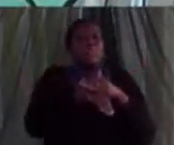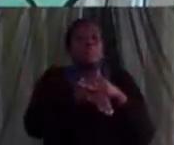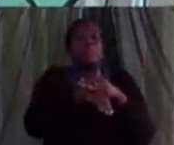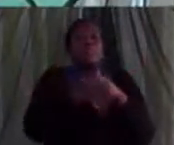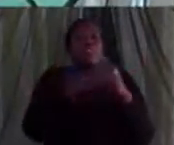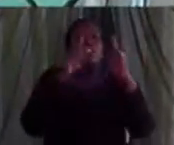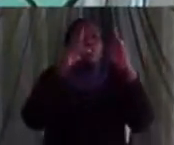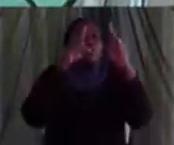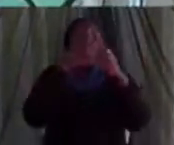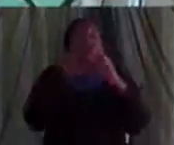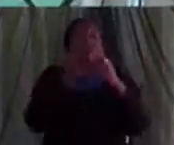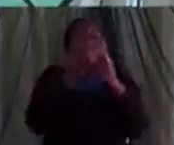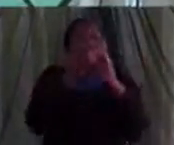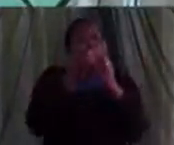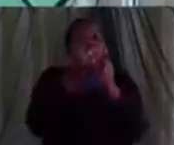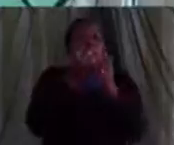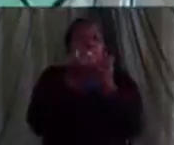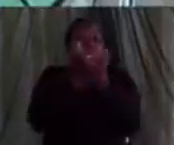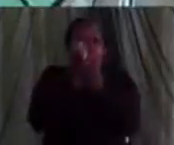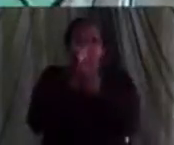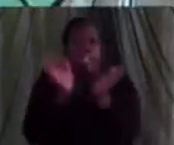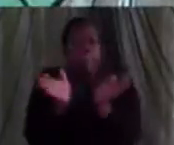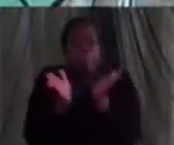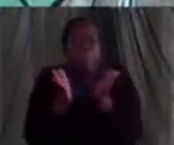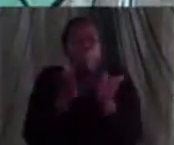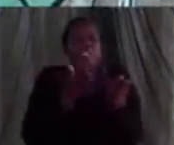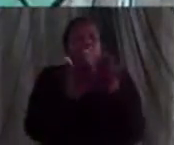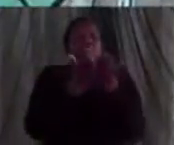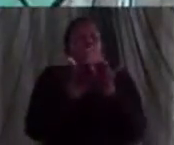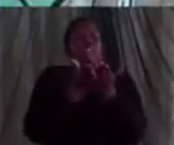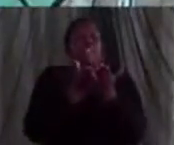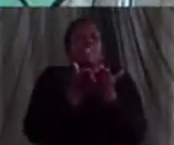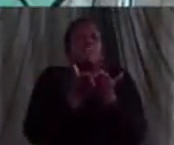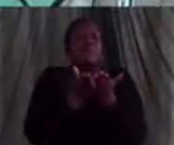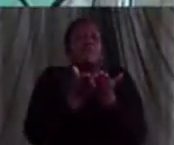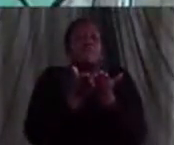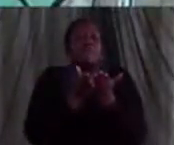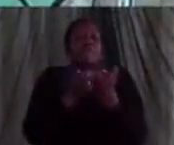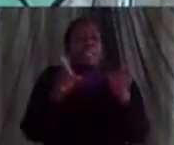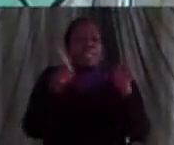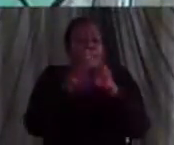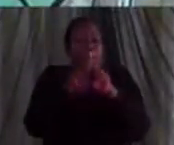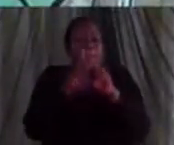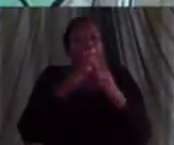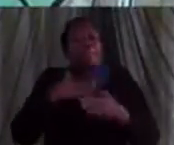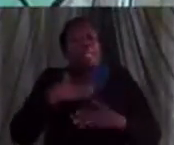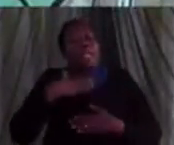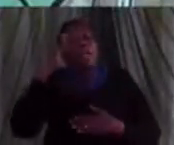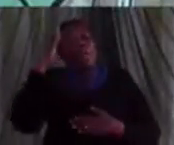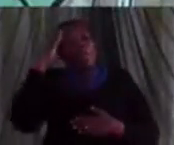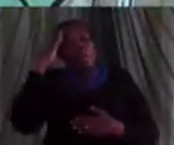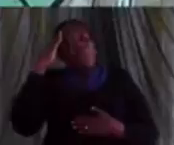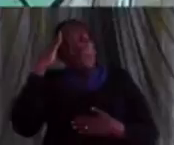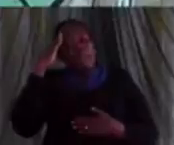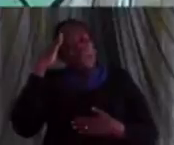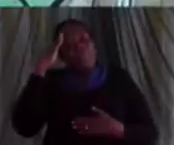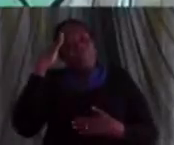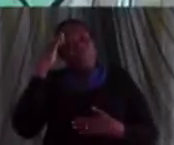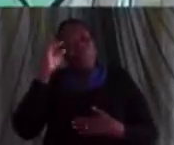towards improving service delivery. And I'm aware that you once